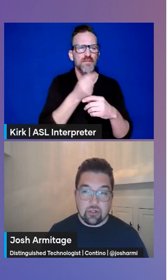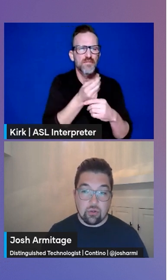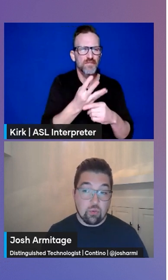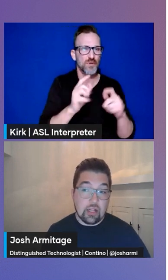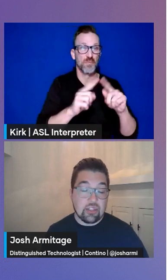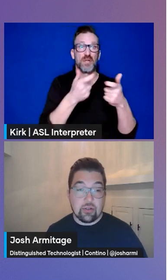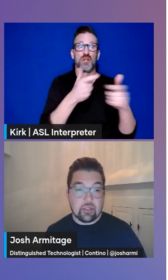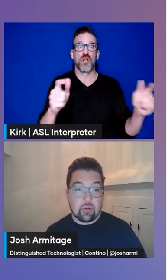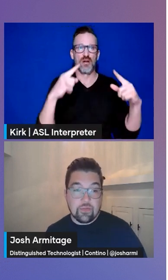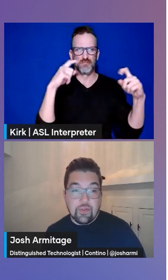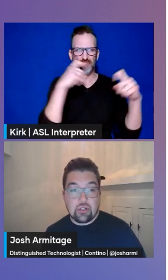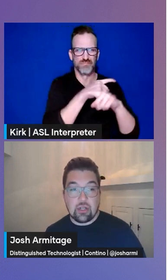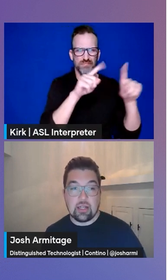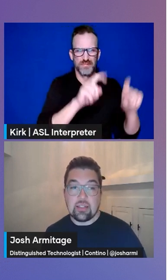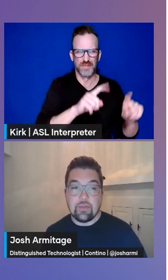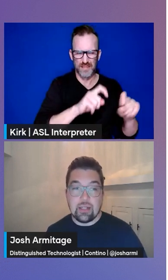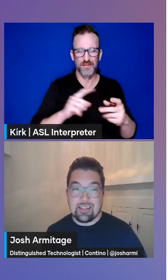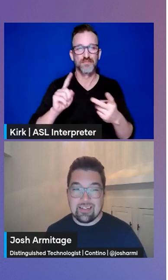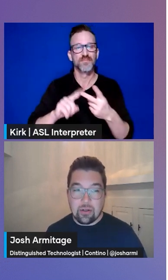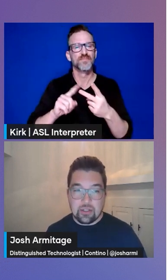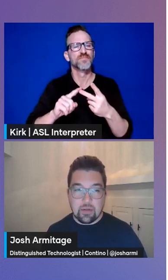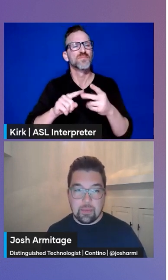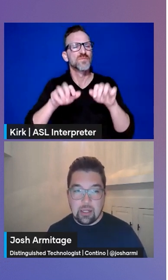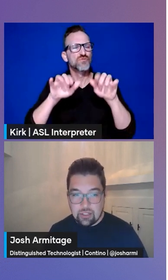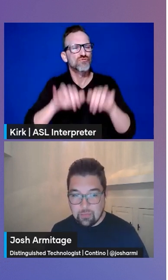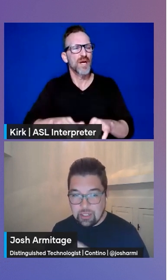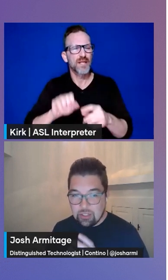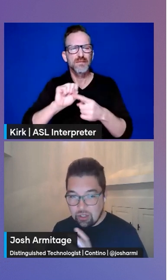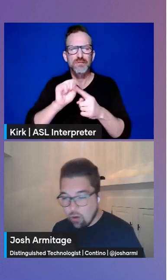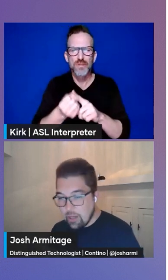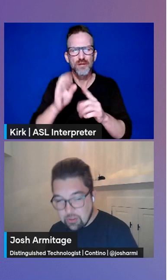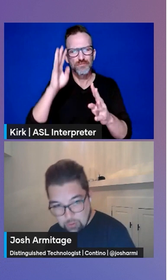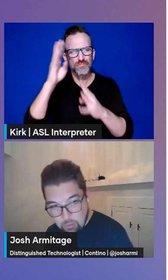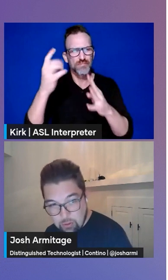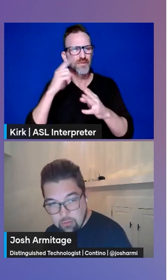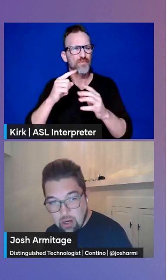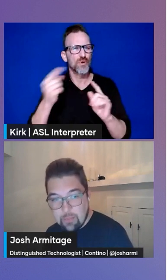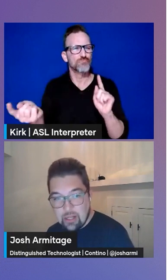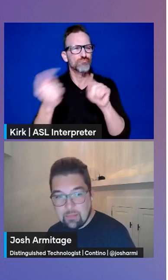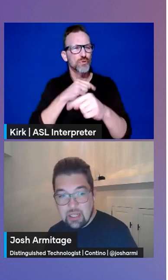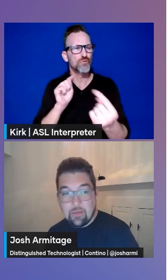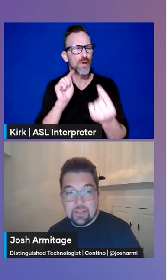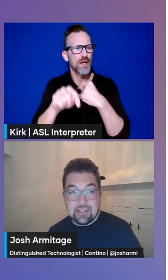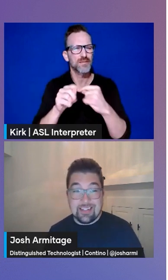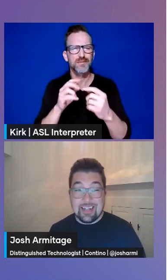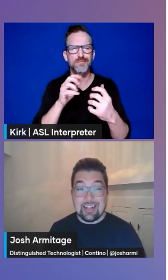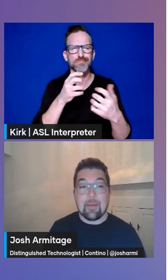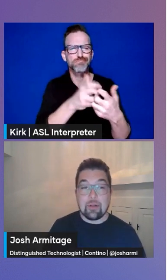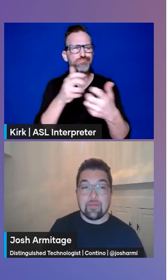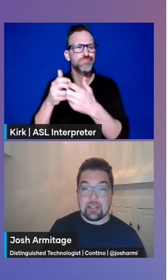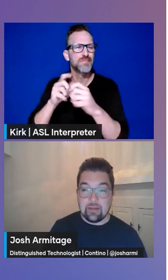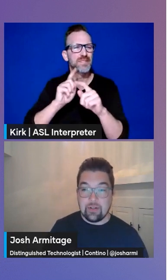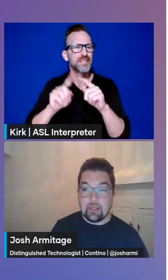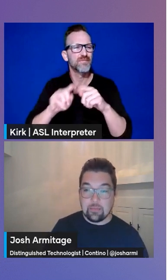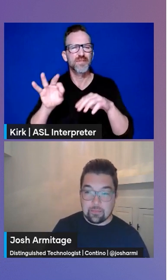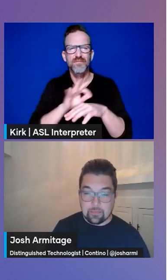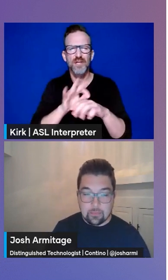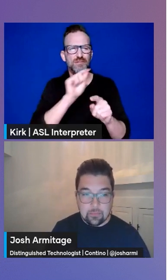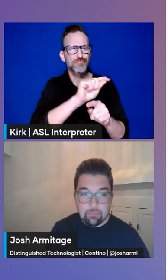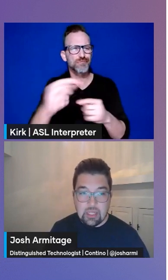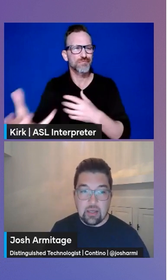get to writing scenarios across functional activities. This is not something that someone needs to go away into a corner and write by themselves. This is a collaborative